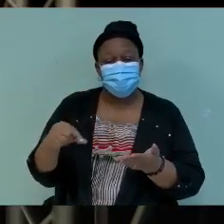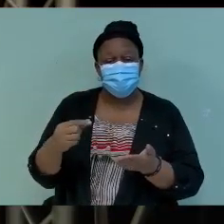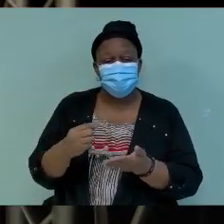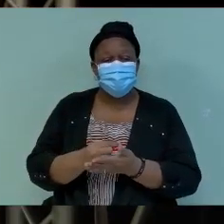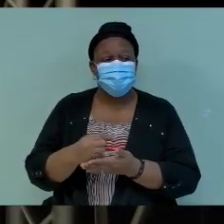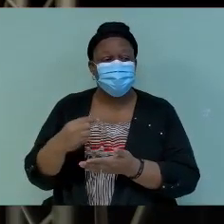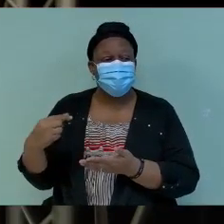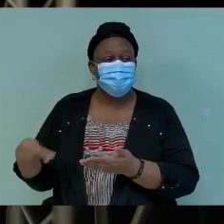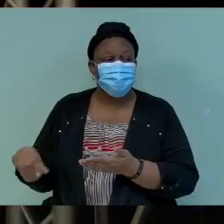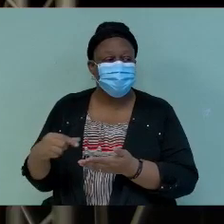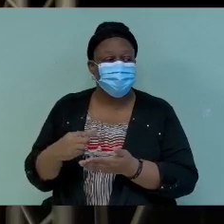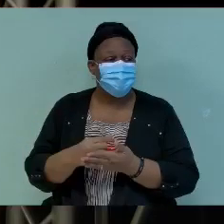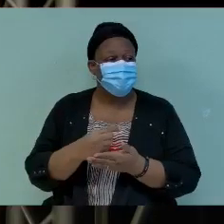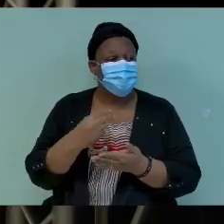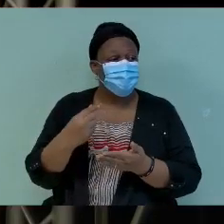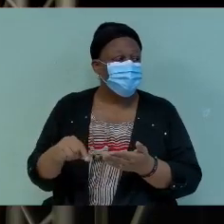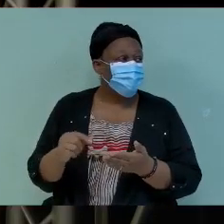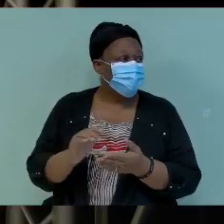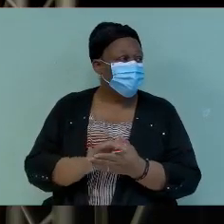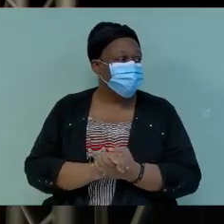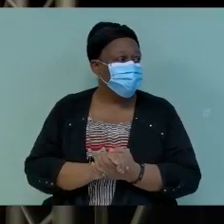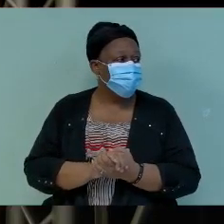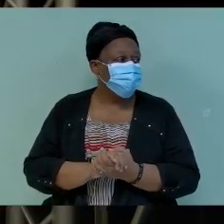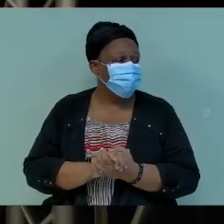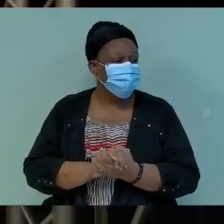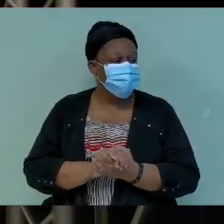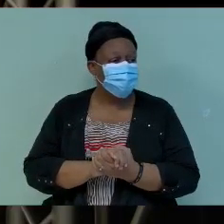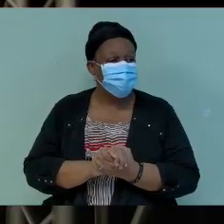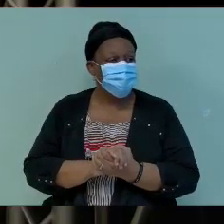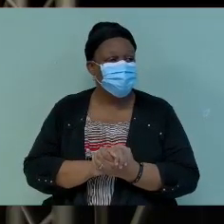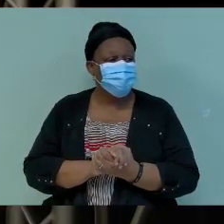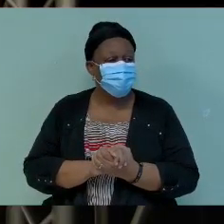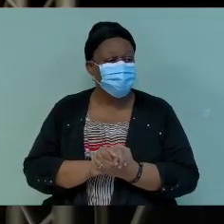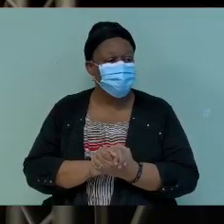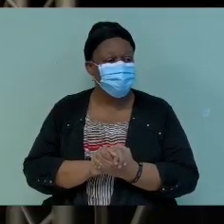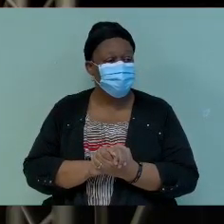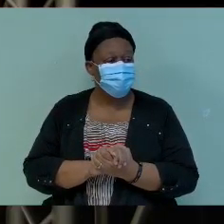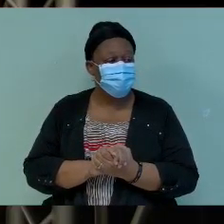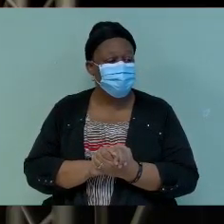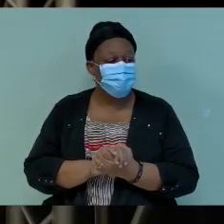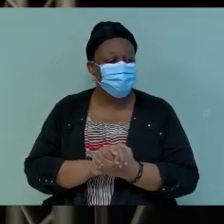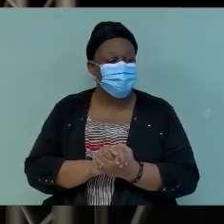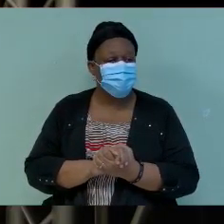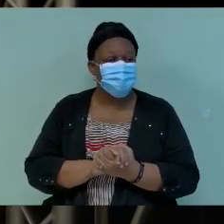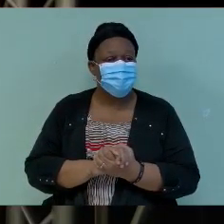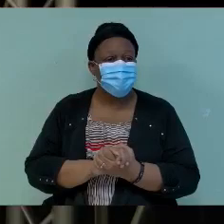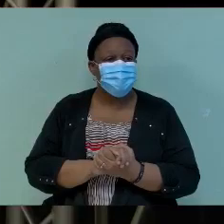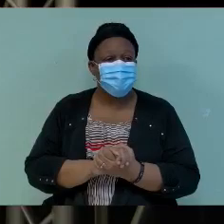to cover the waste that was disposed at the solid waste landfill.